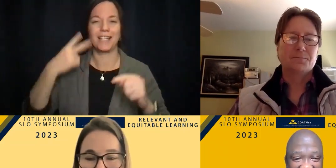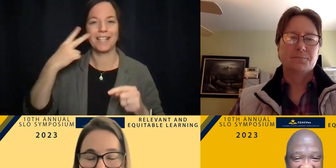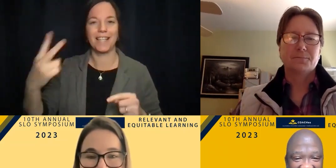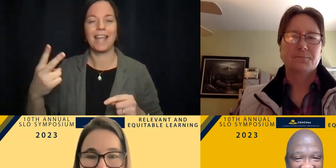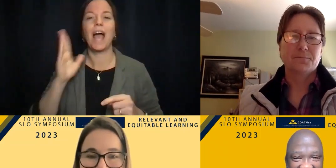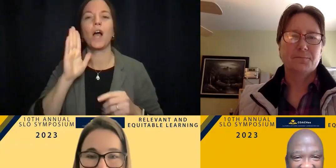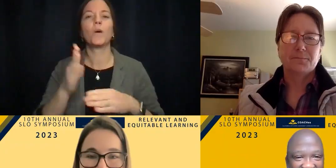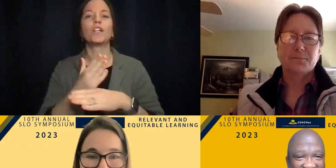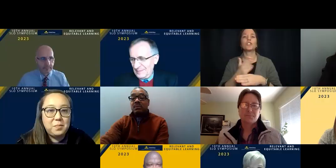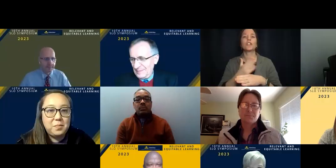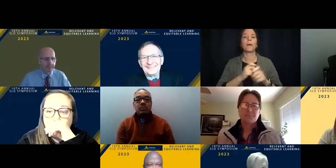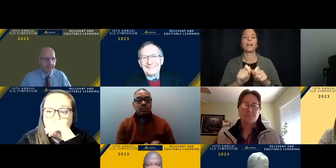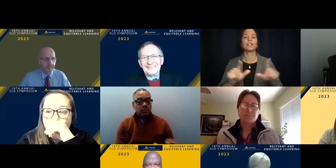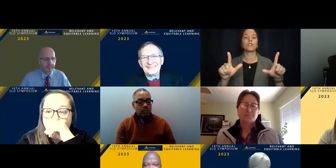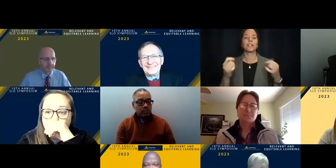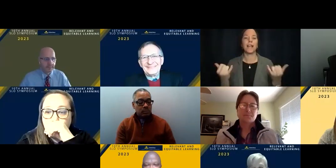share.